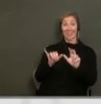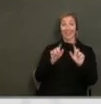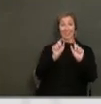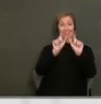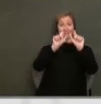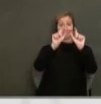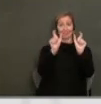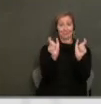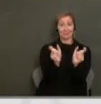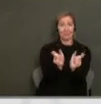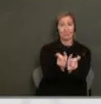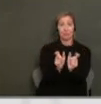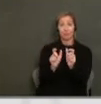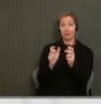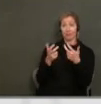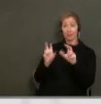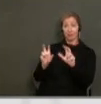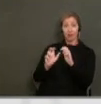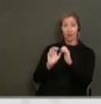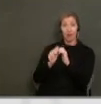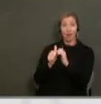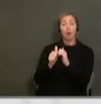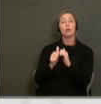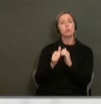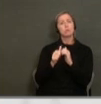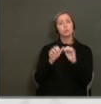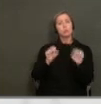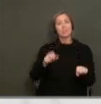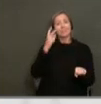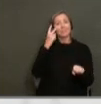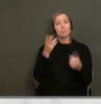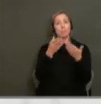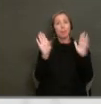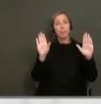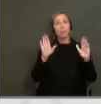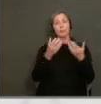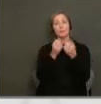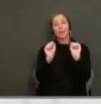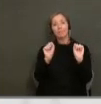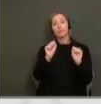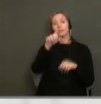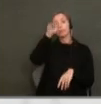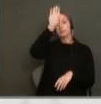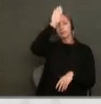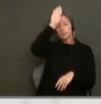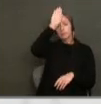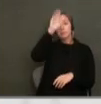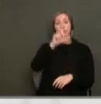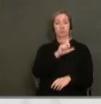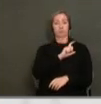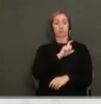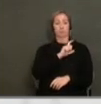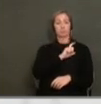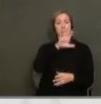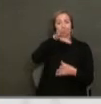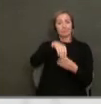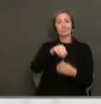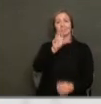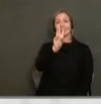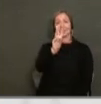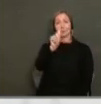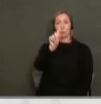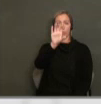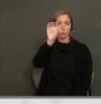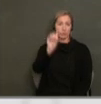the graphic, as you can see, our public safety departments, police and fire, make up close to 61% of our general